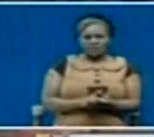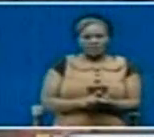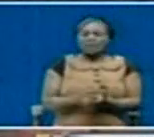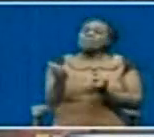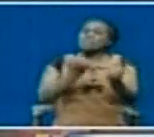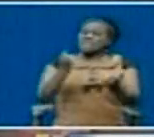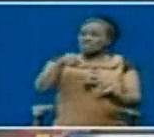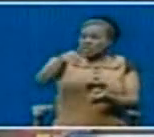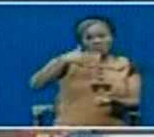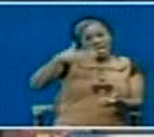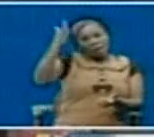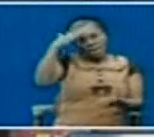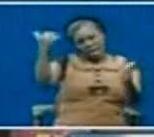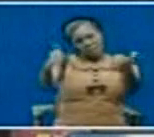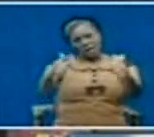business you are in.